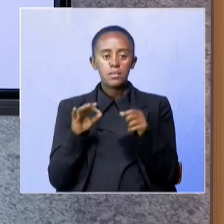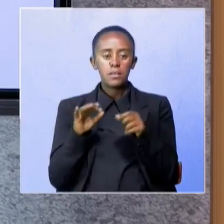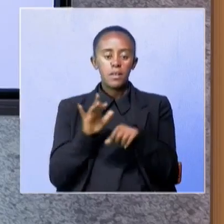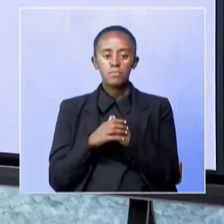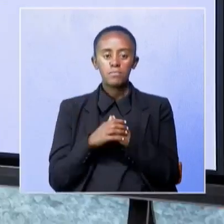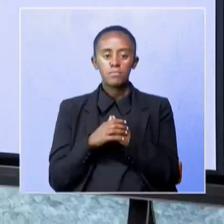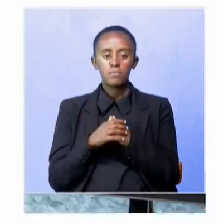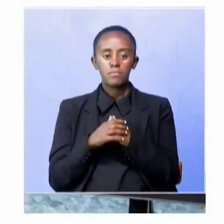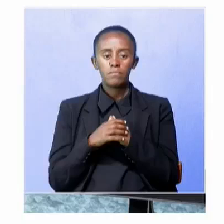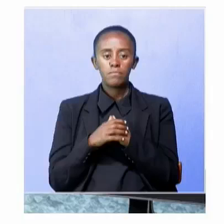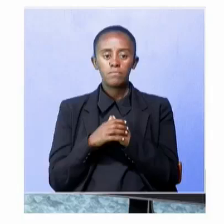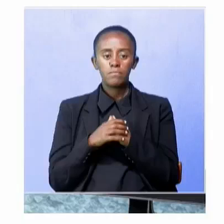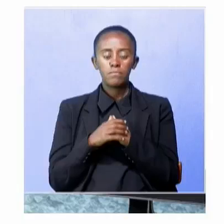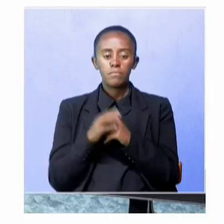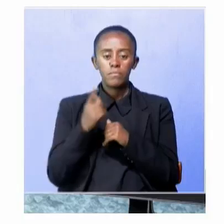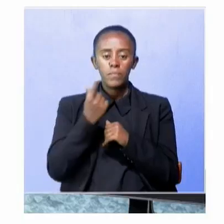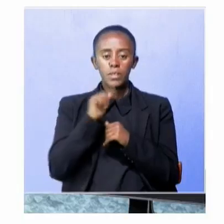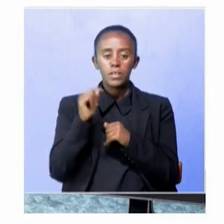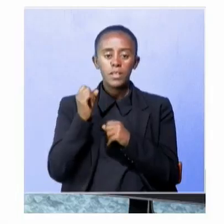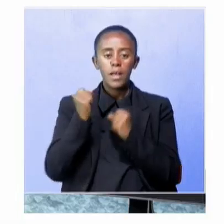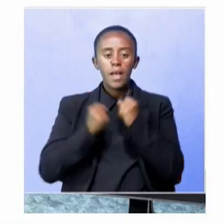blanks. The athlete